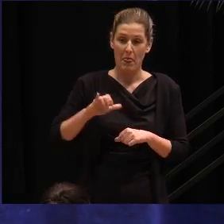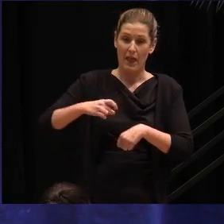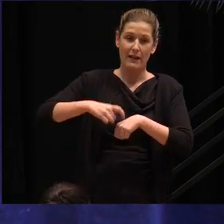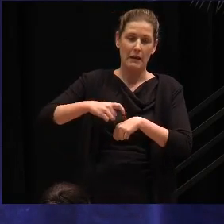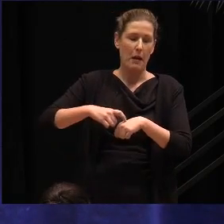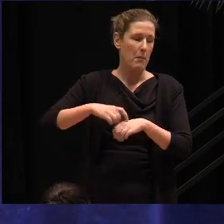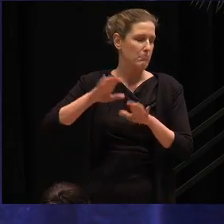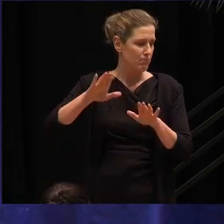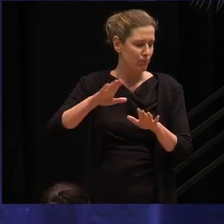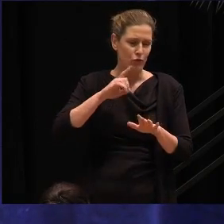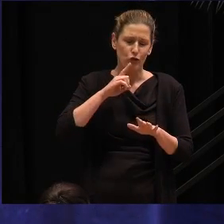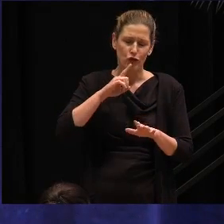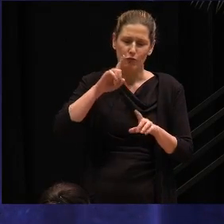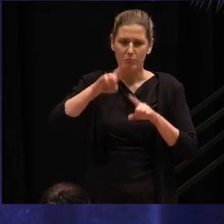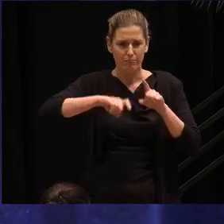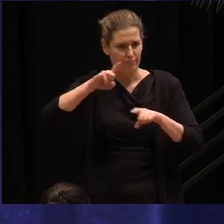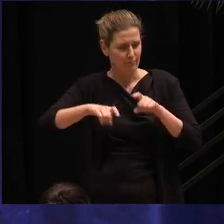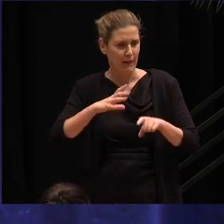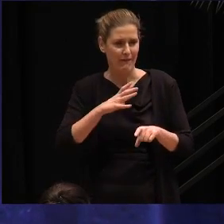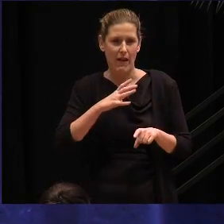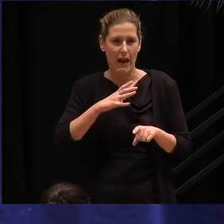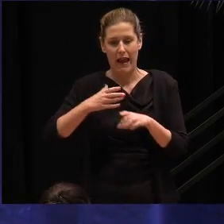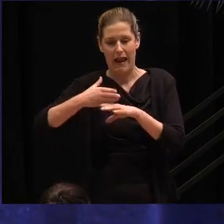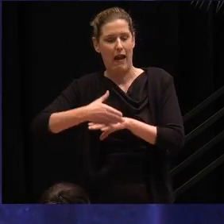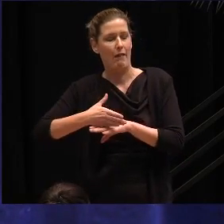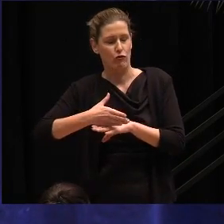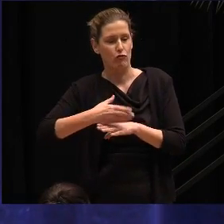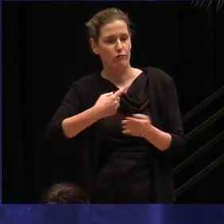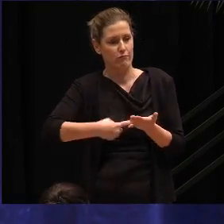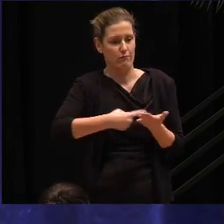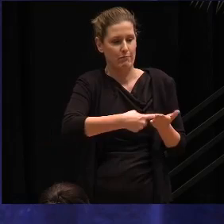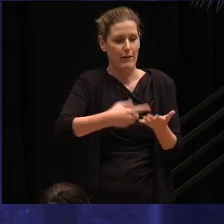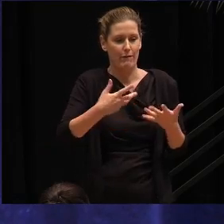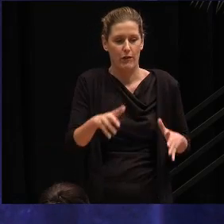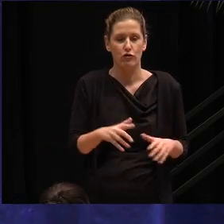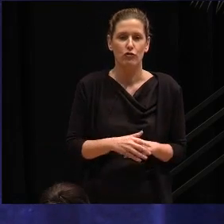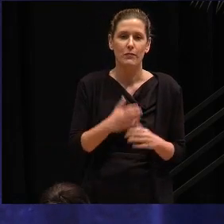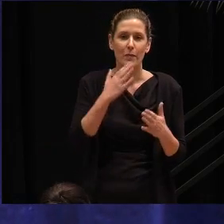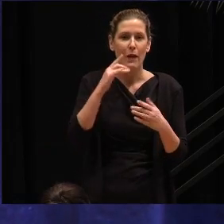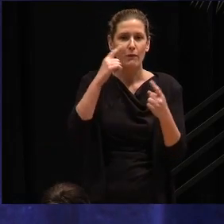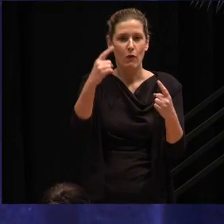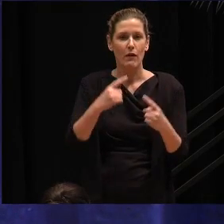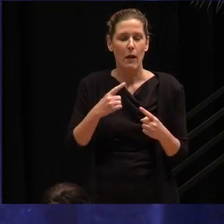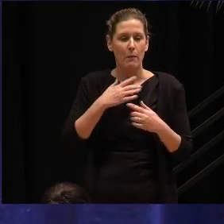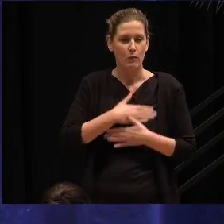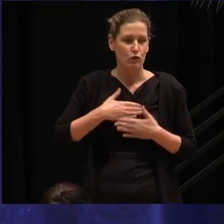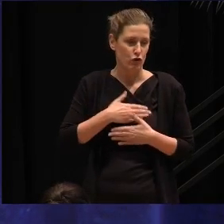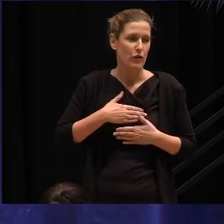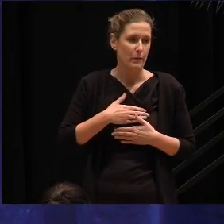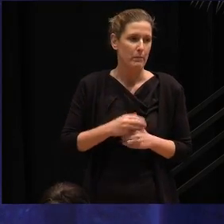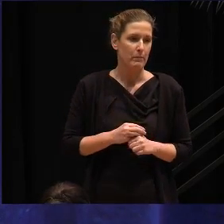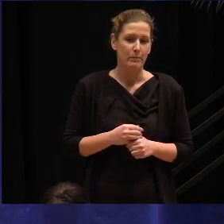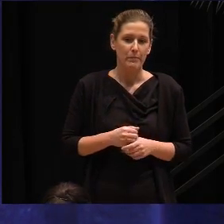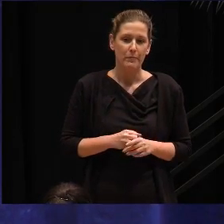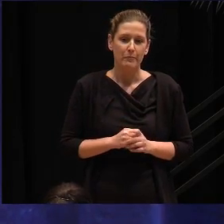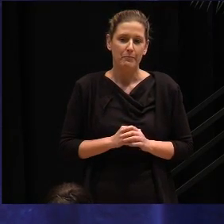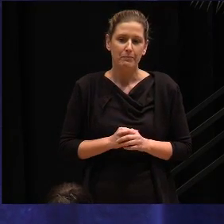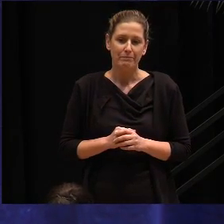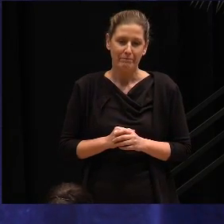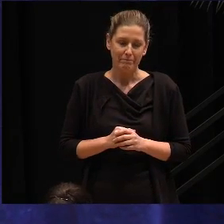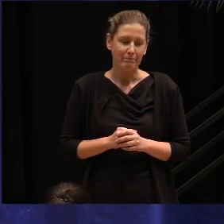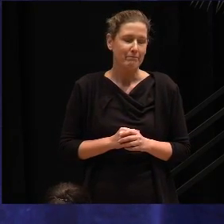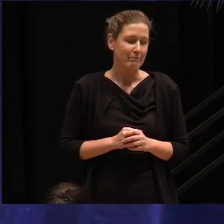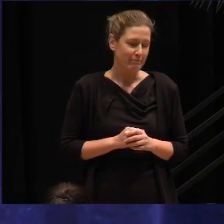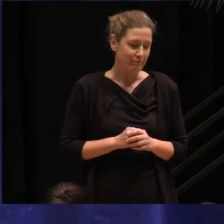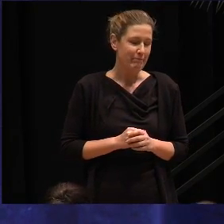to entertain your questions afterwards. And thanks very much for being here. We really appreciate it. So it's safe